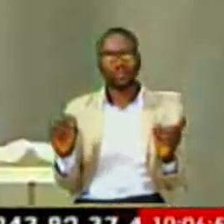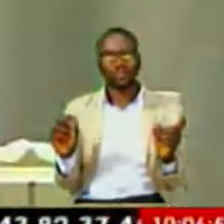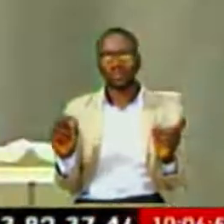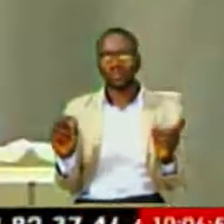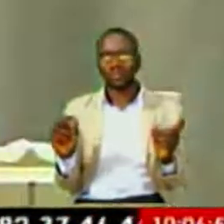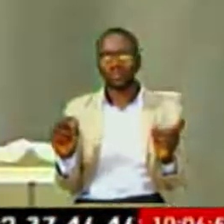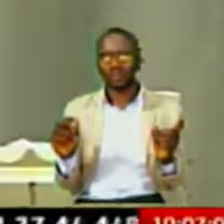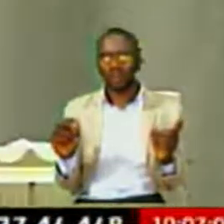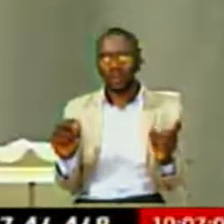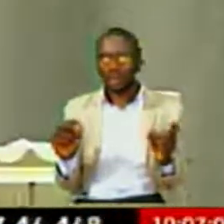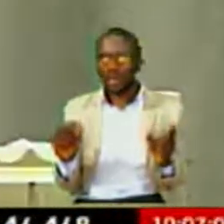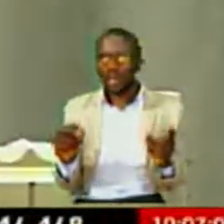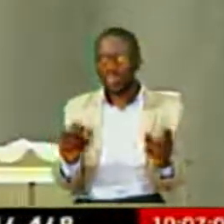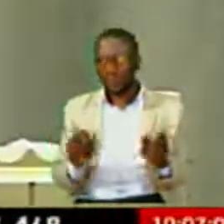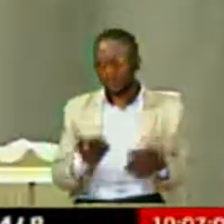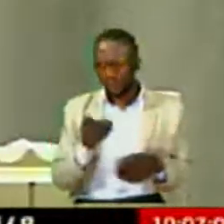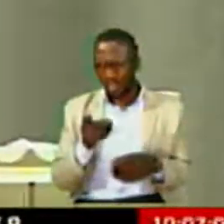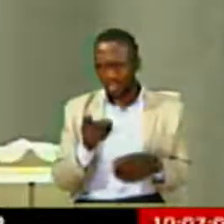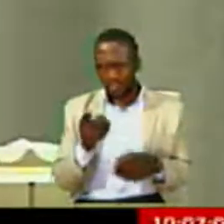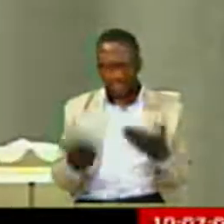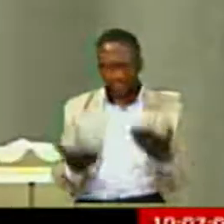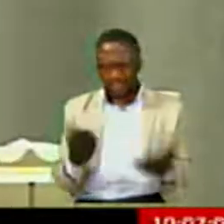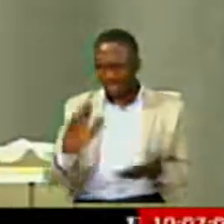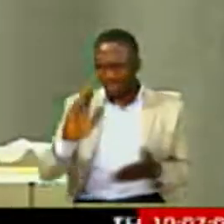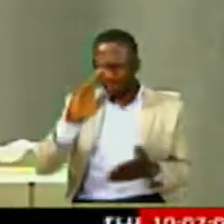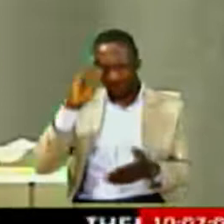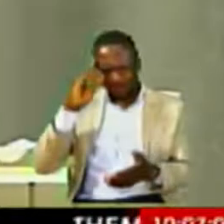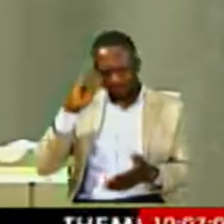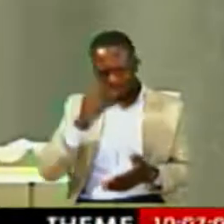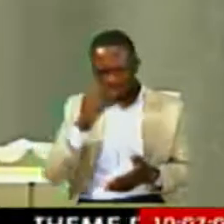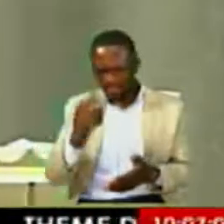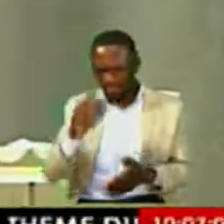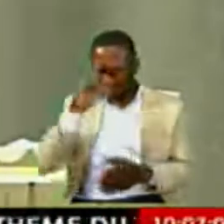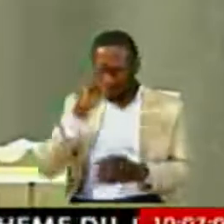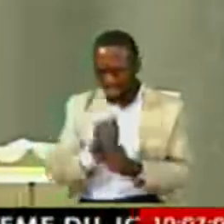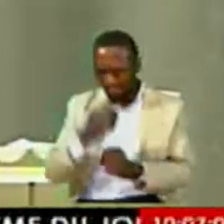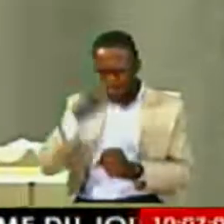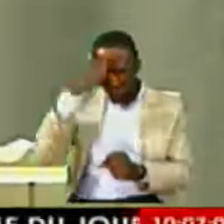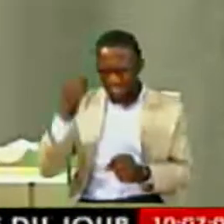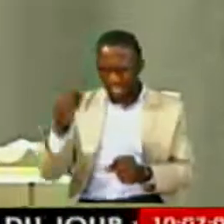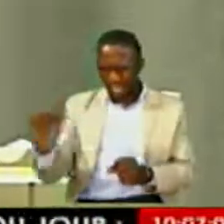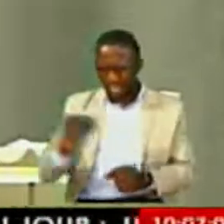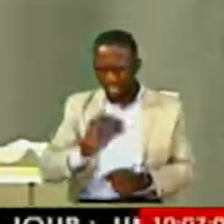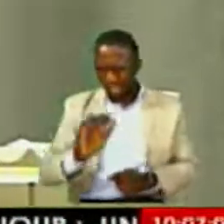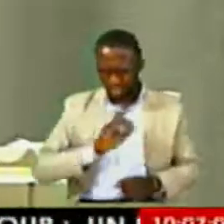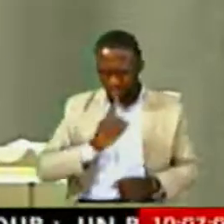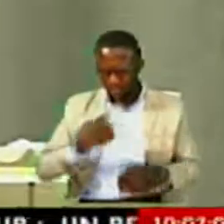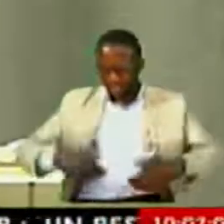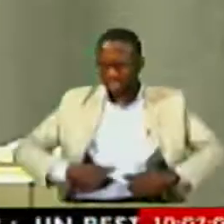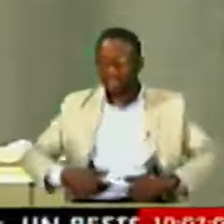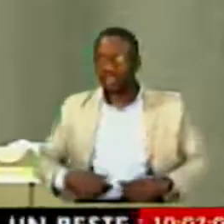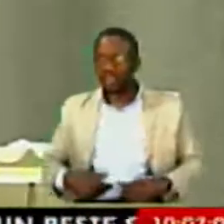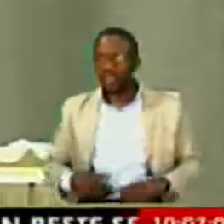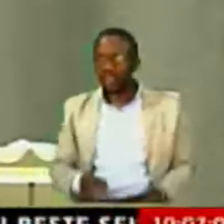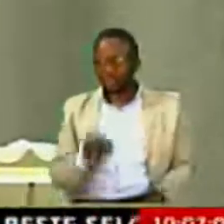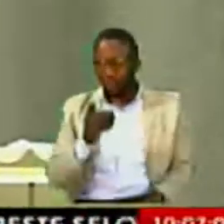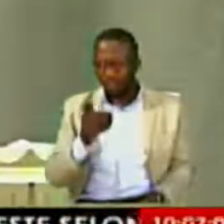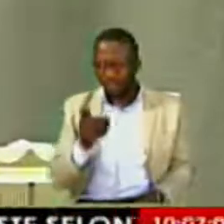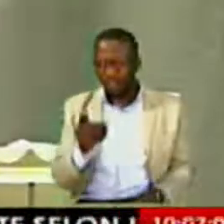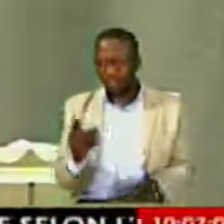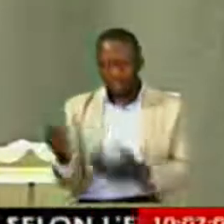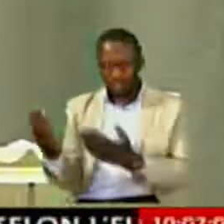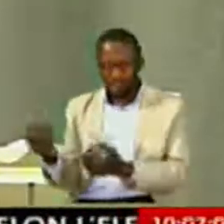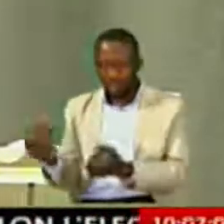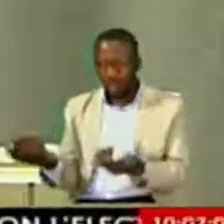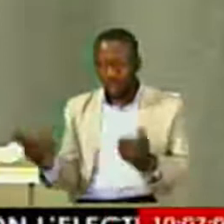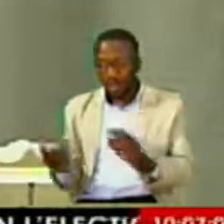non. Toi, tu crois parce que tu es jeune. There are people who think, are you are believing because tu you are young? Attendre quand tu seras grand. Wait, when you grow up, c'est alors que tu peux